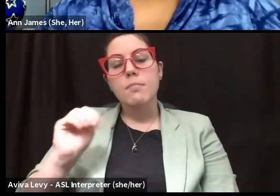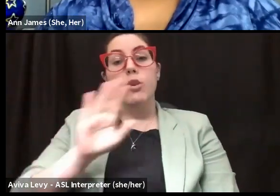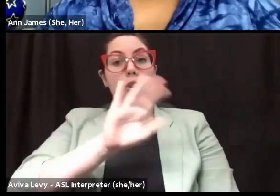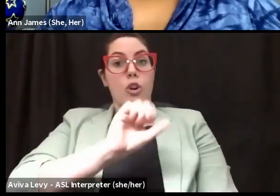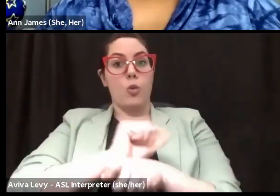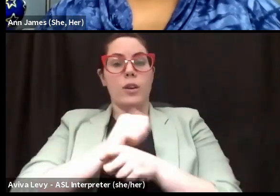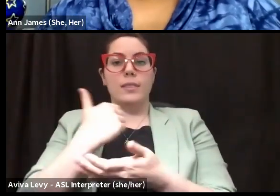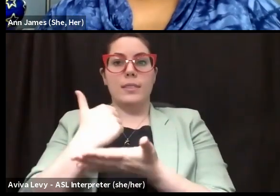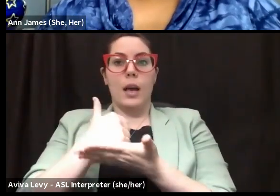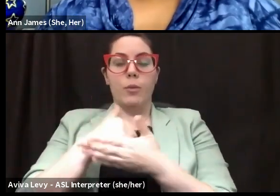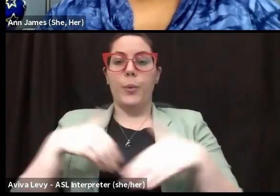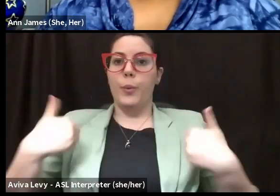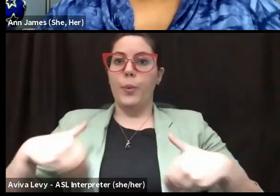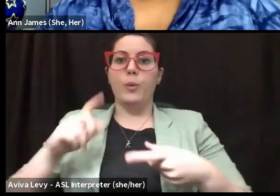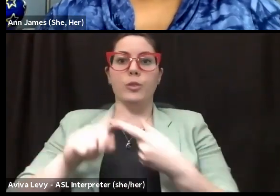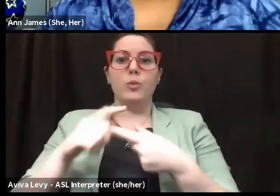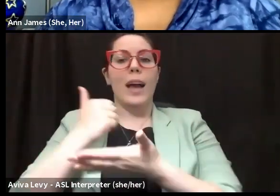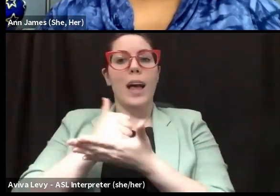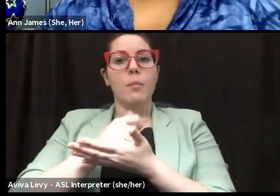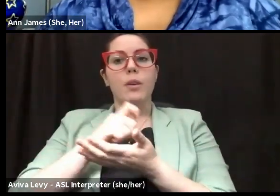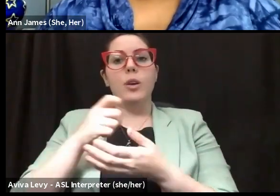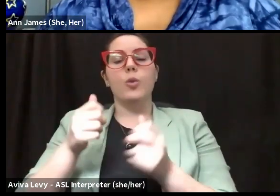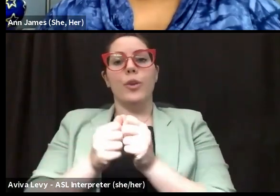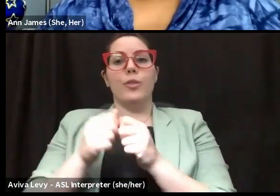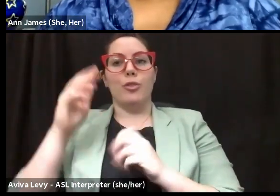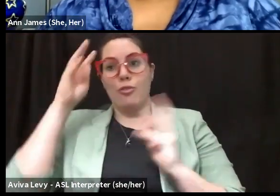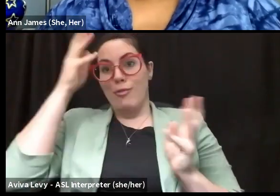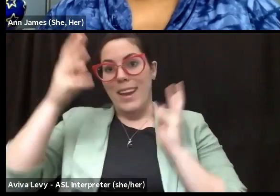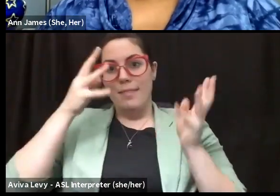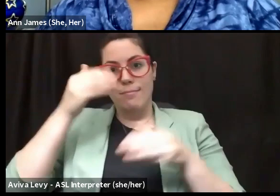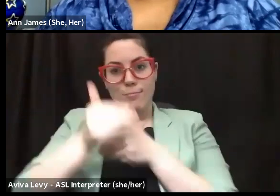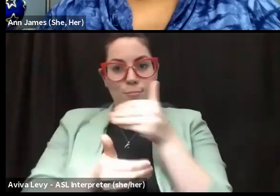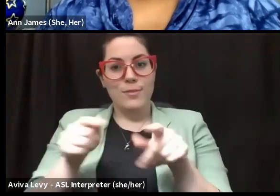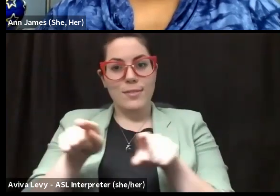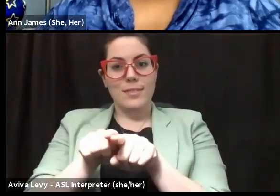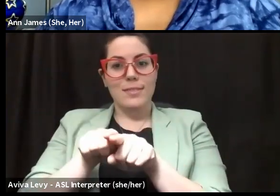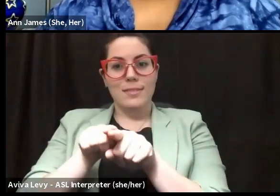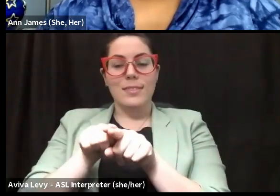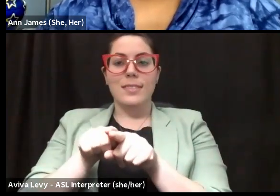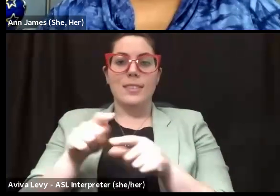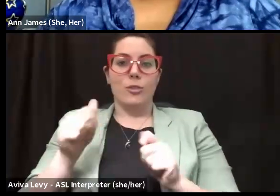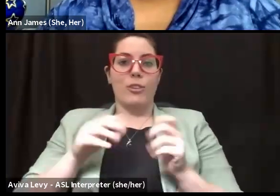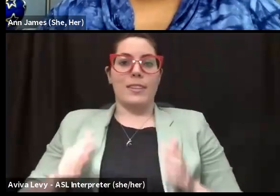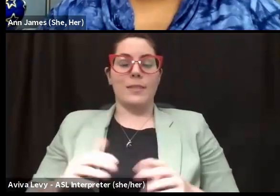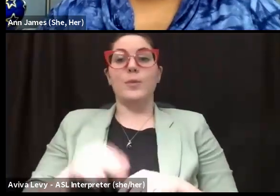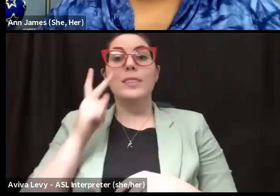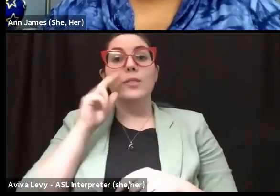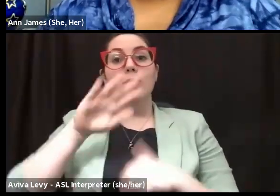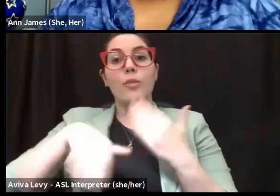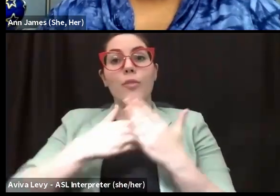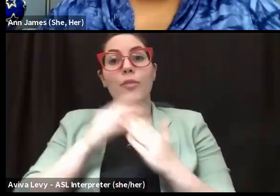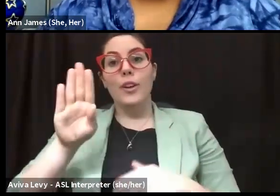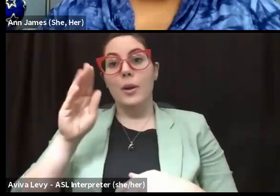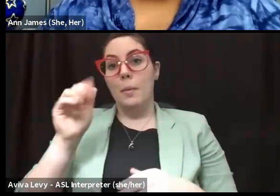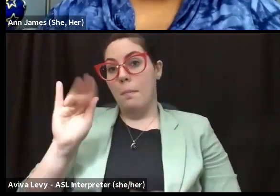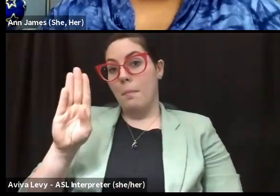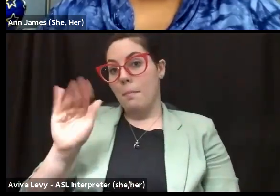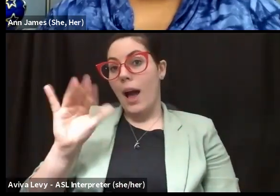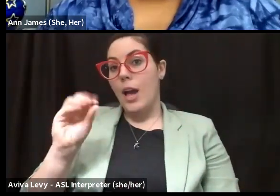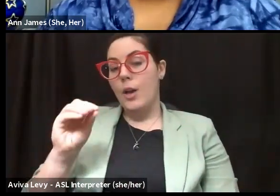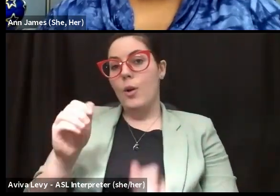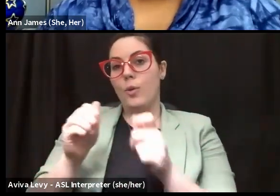an essential part of the creative process. You can find their full bios and all of our speakers' bios at directorslabwest.com.